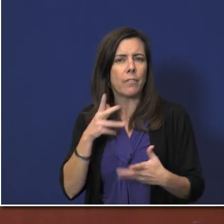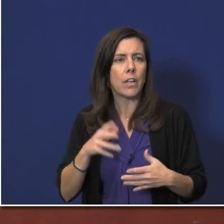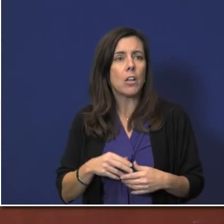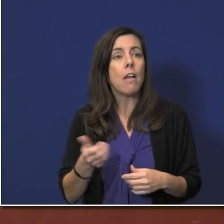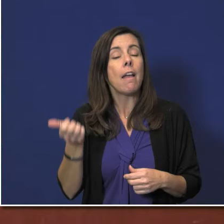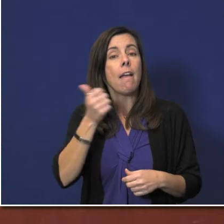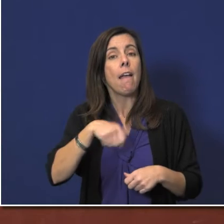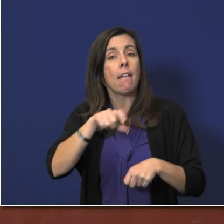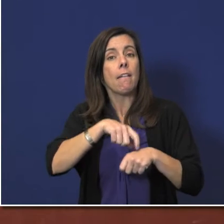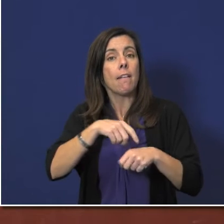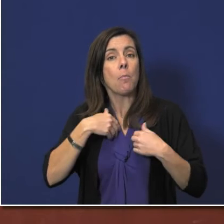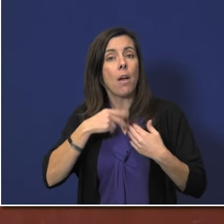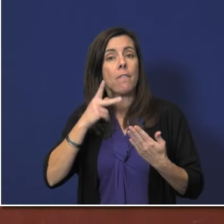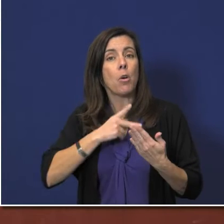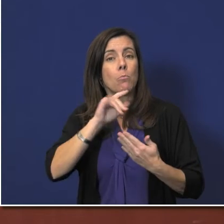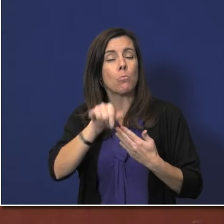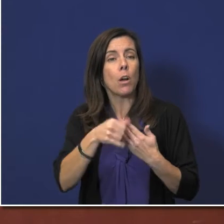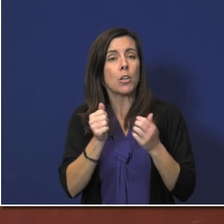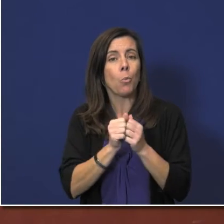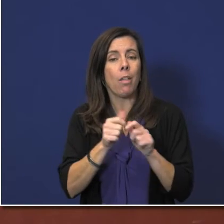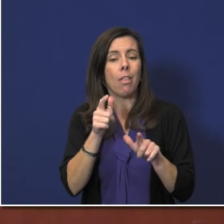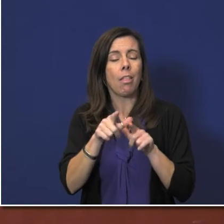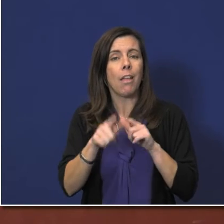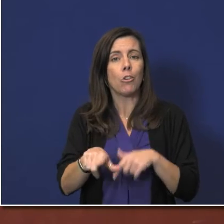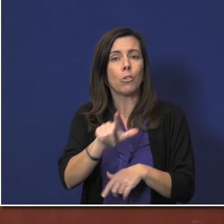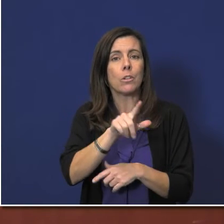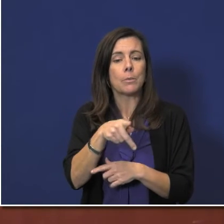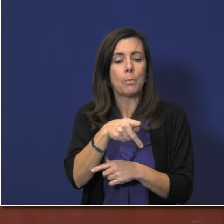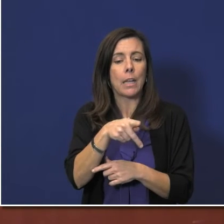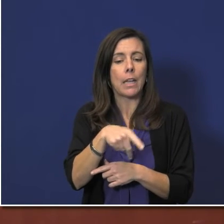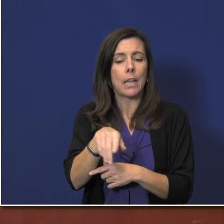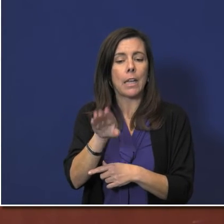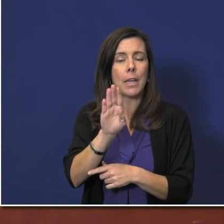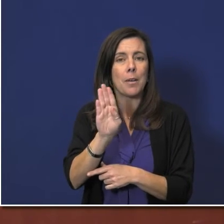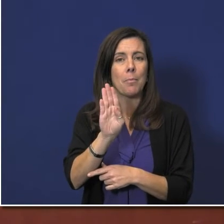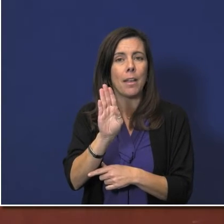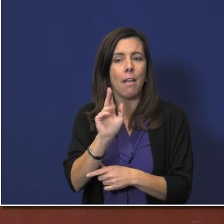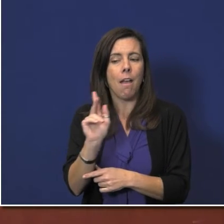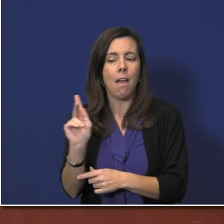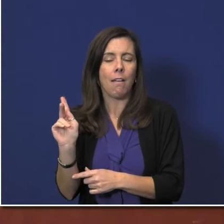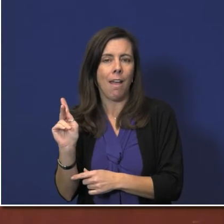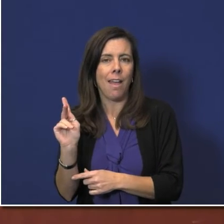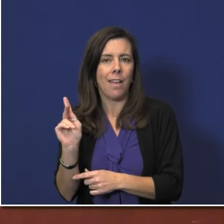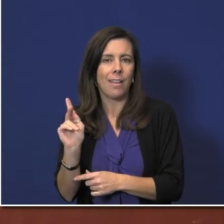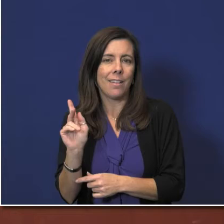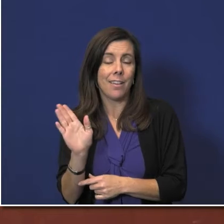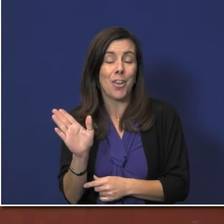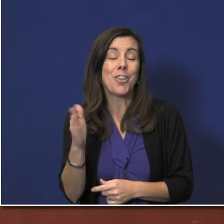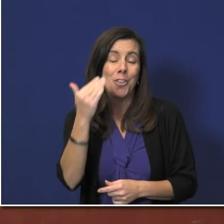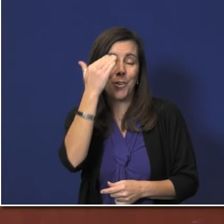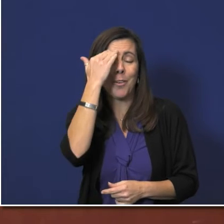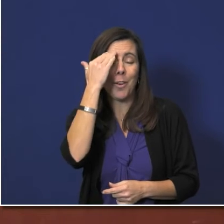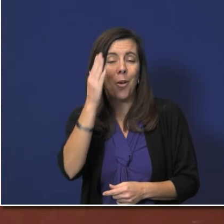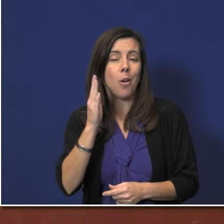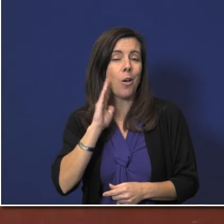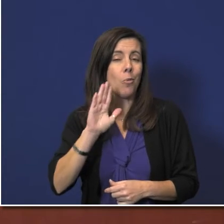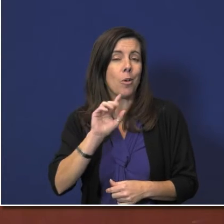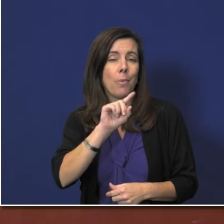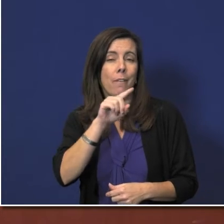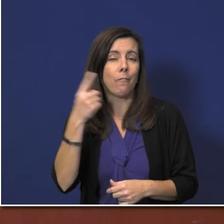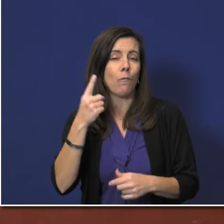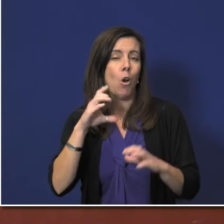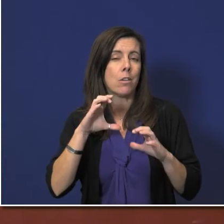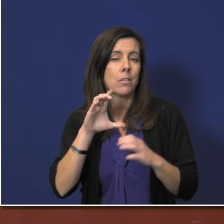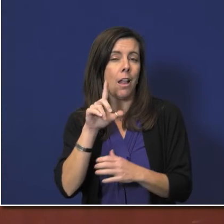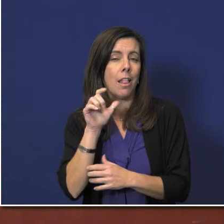project and it has the letters PBK, you know it's going to be first class,